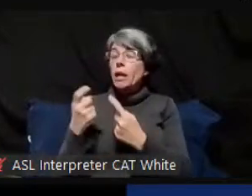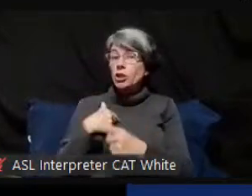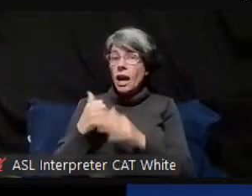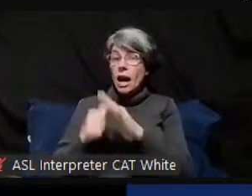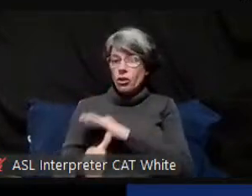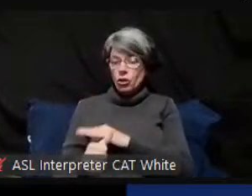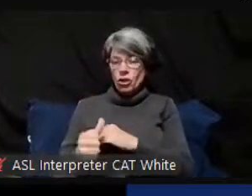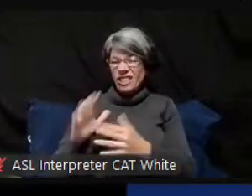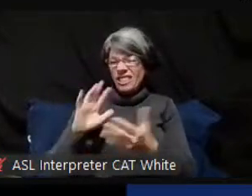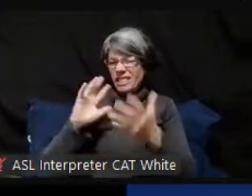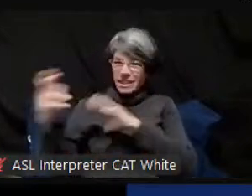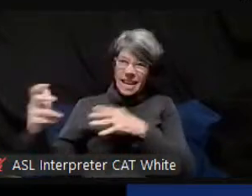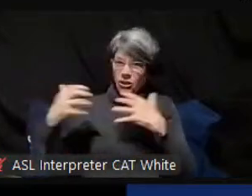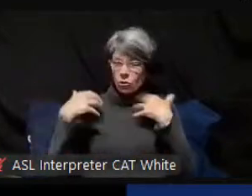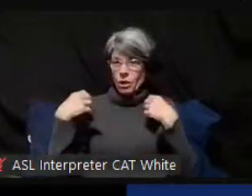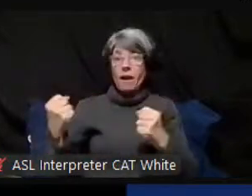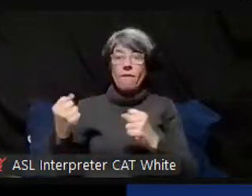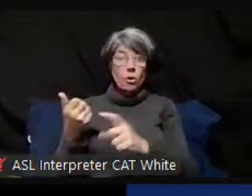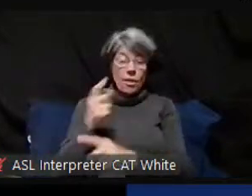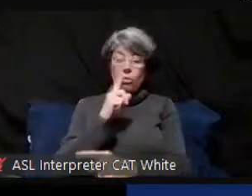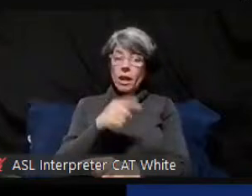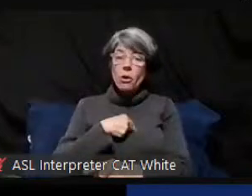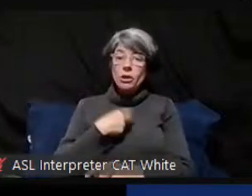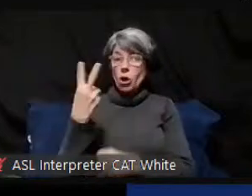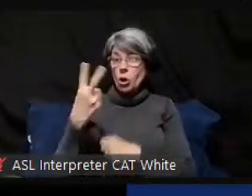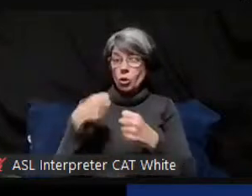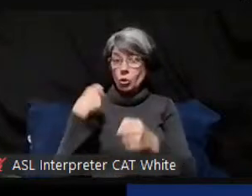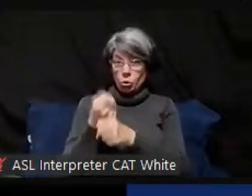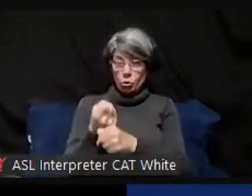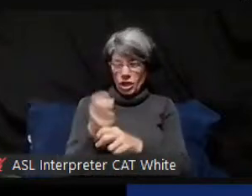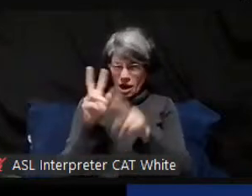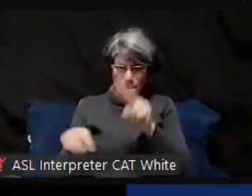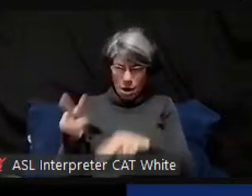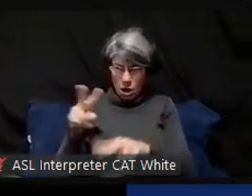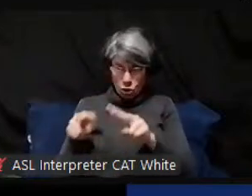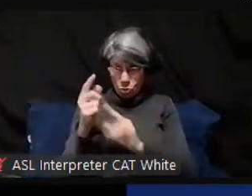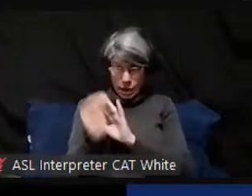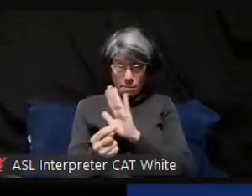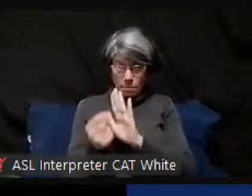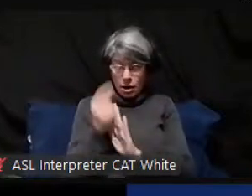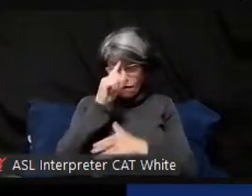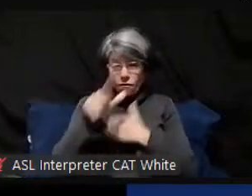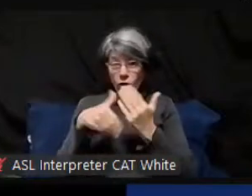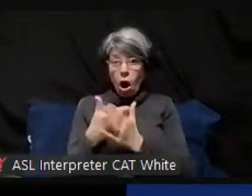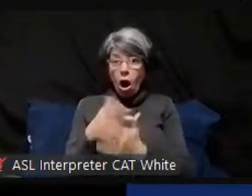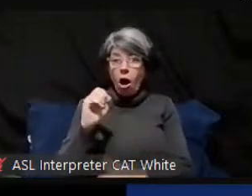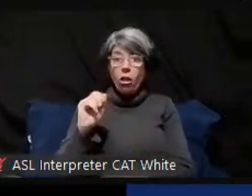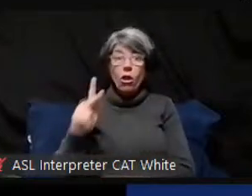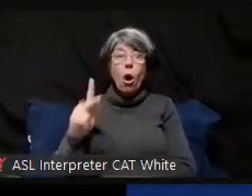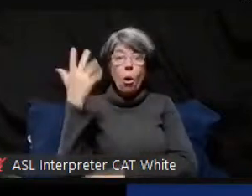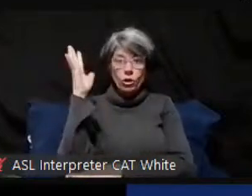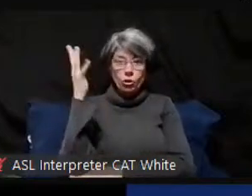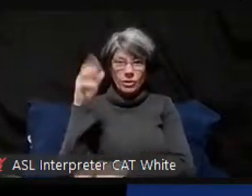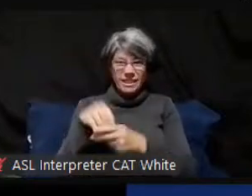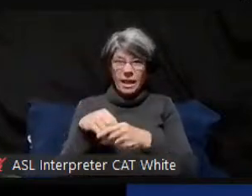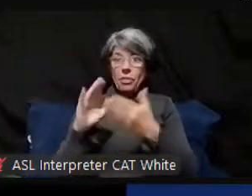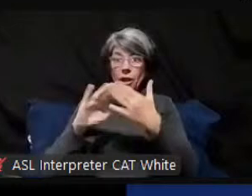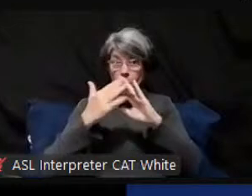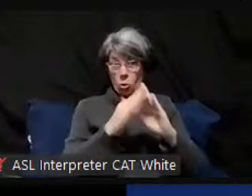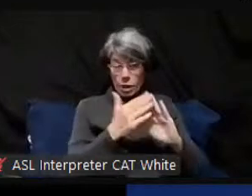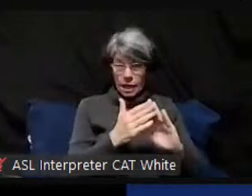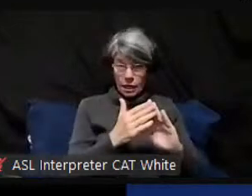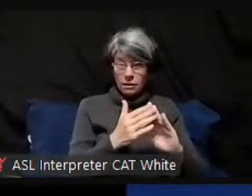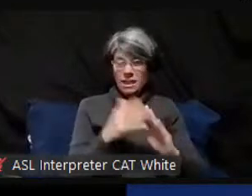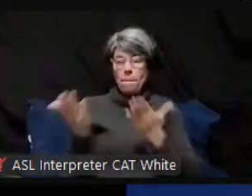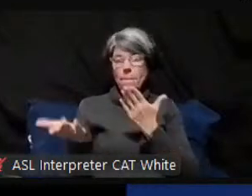disaster recovery ordinance, there is a 2-year monitoring period for all oak trees in the communities that may have